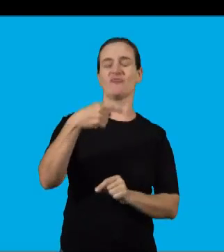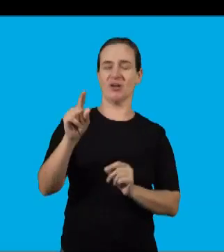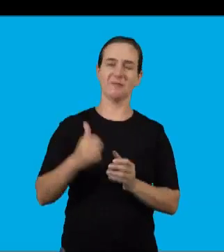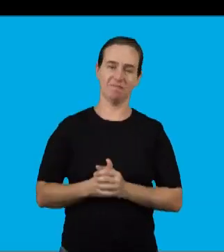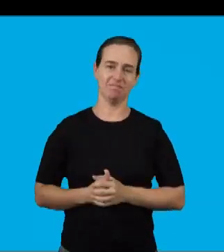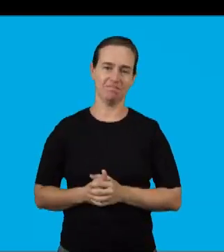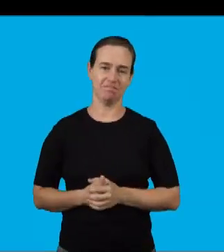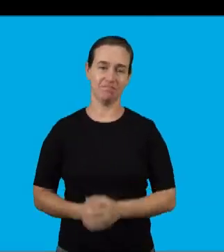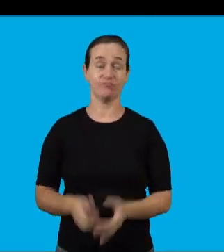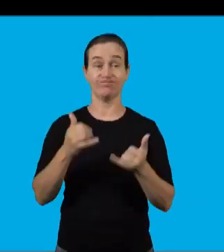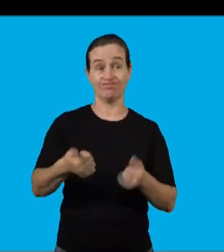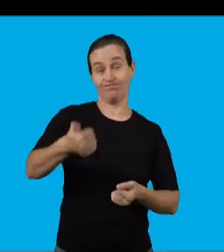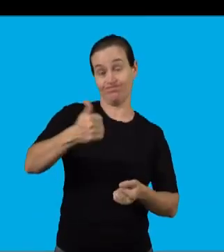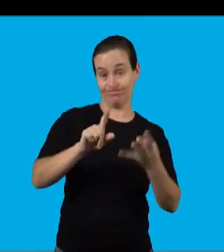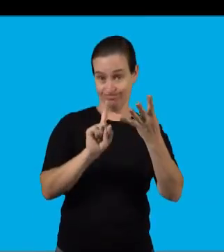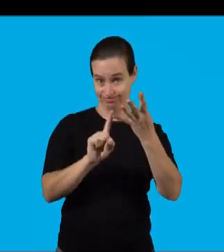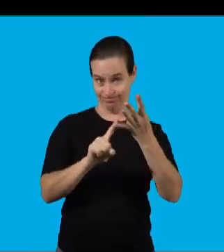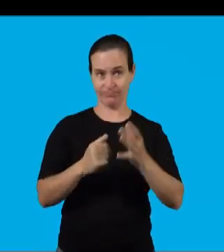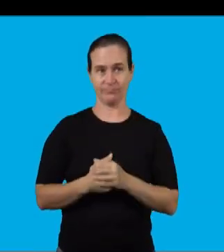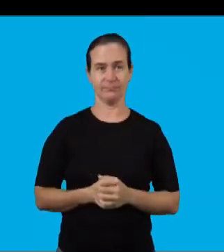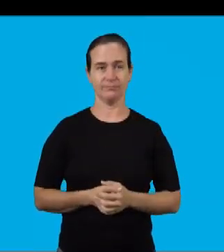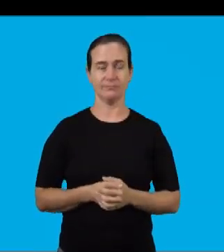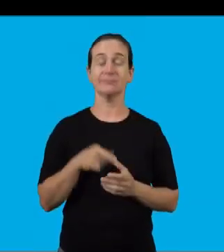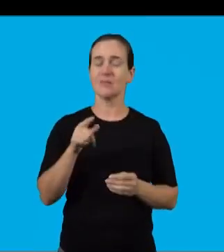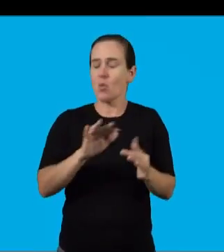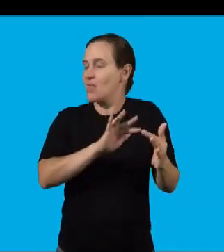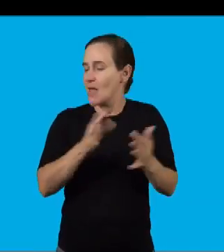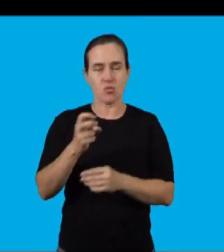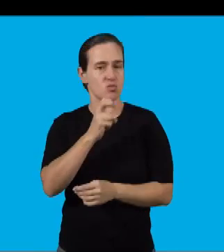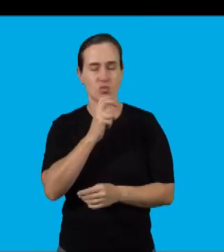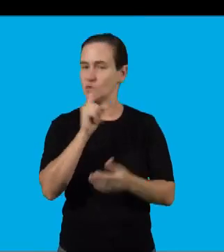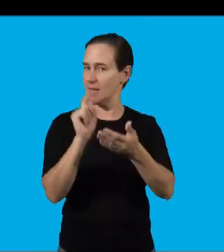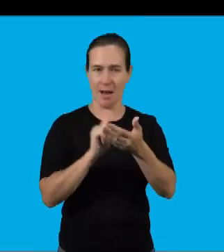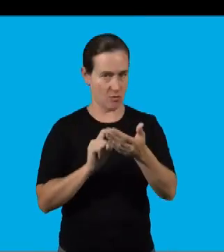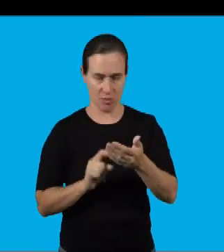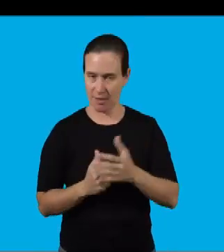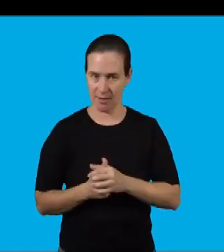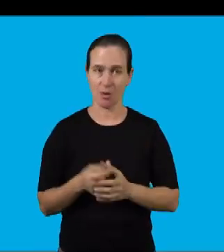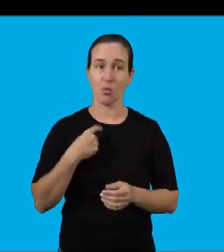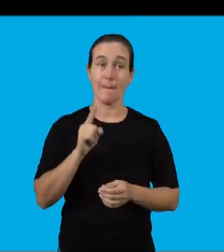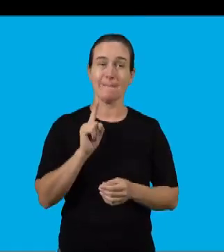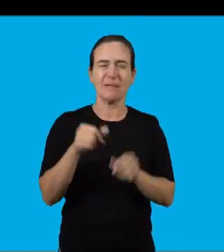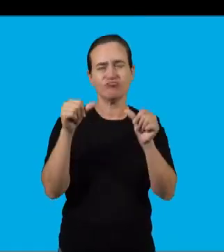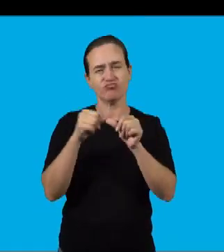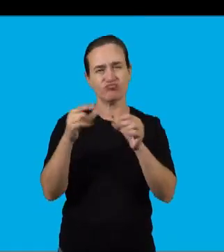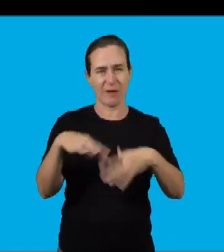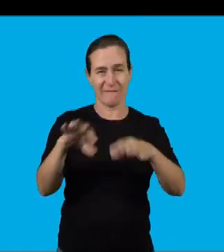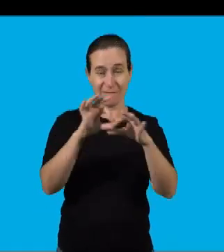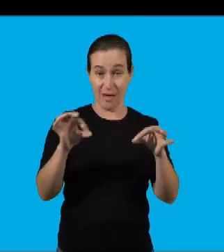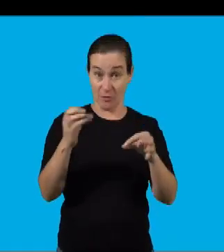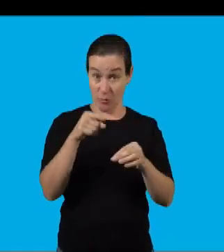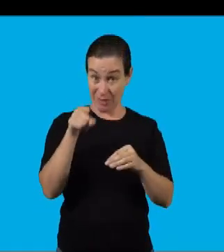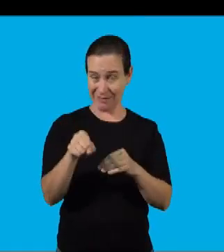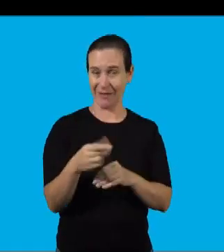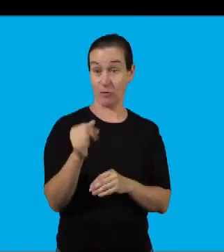answer. Let's move over to the next question. It says there, without using a calculator, determine the